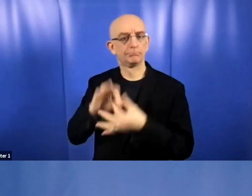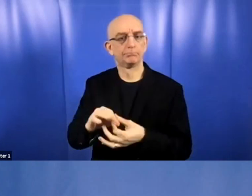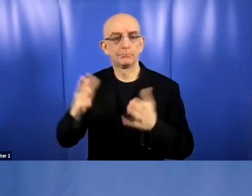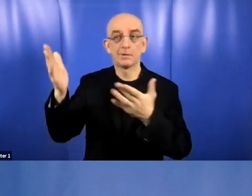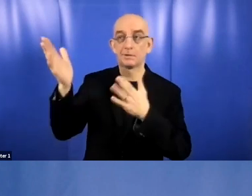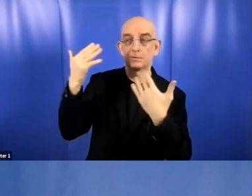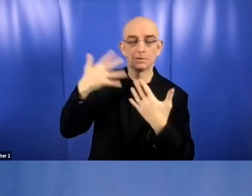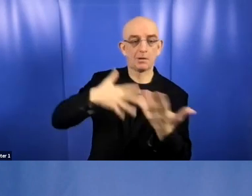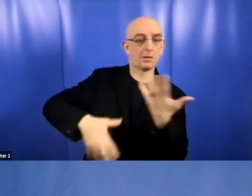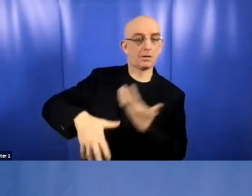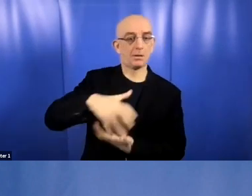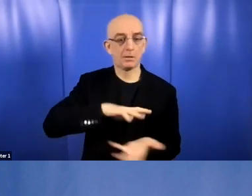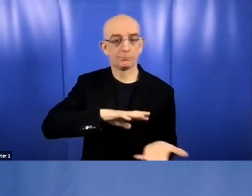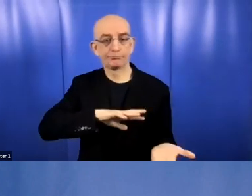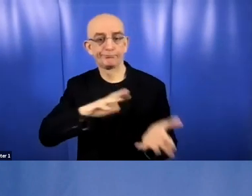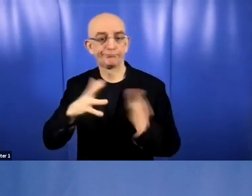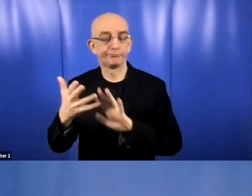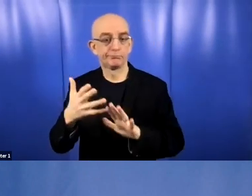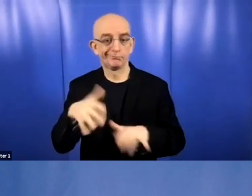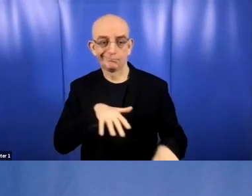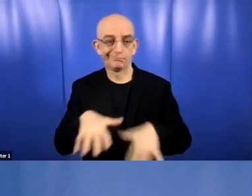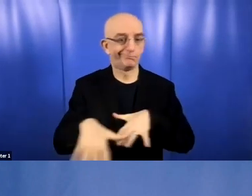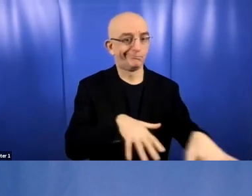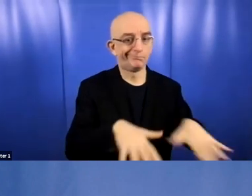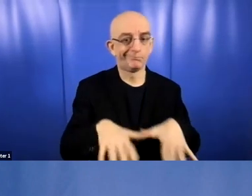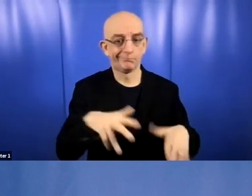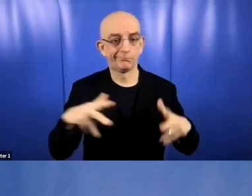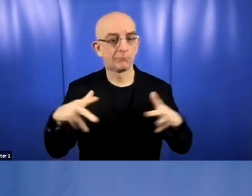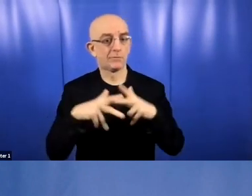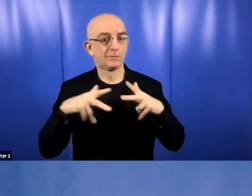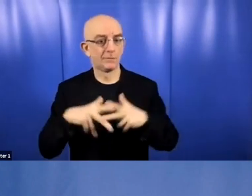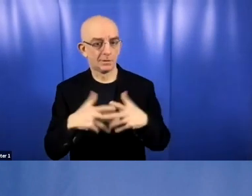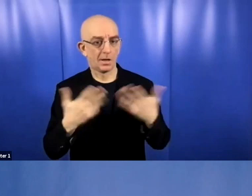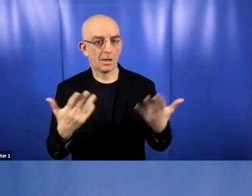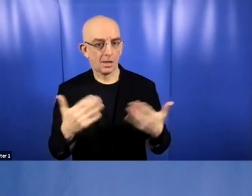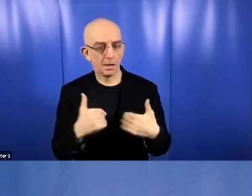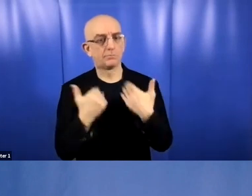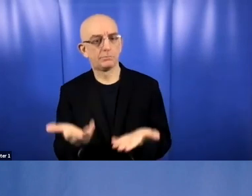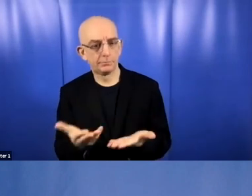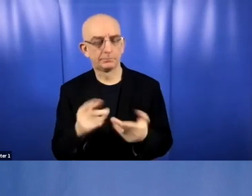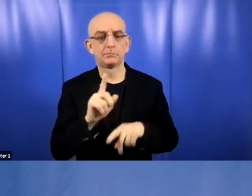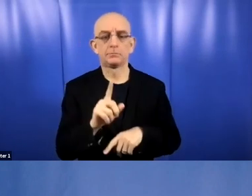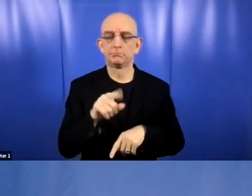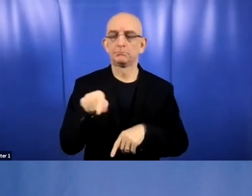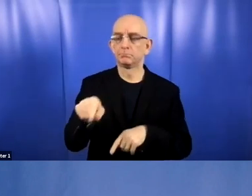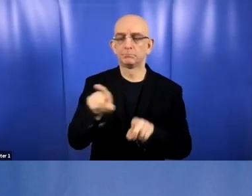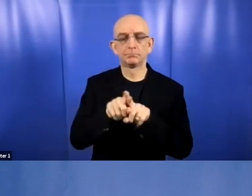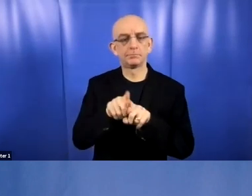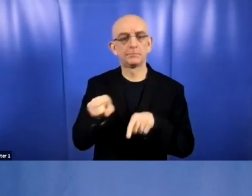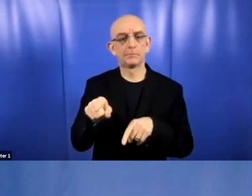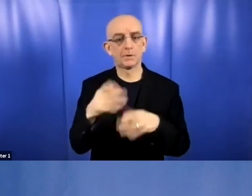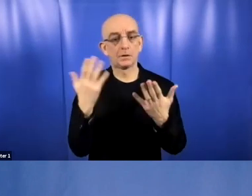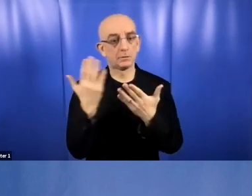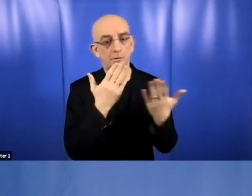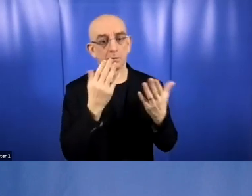university and tertiary level education scholars. The need for regional and